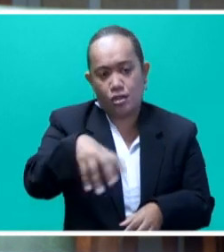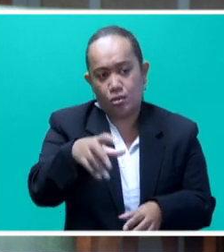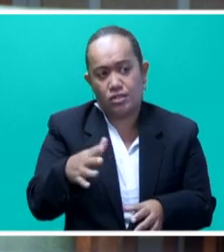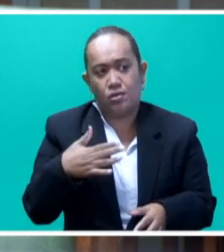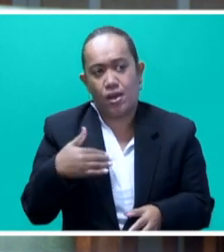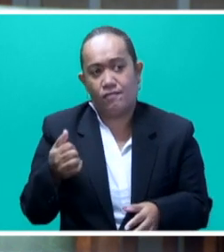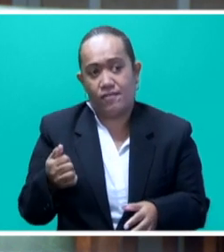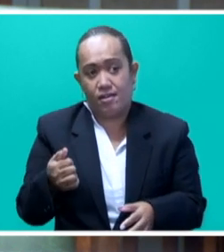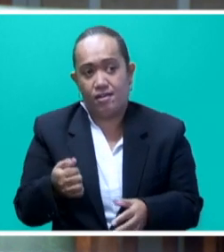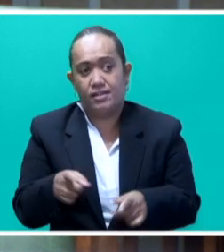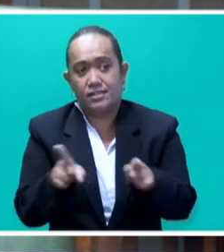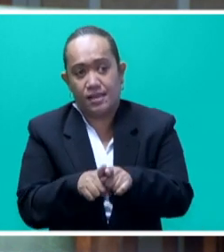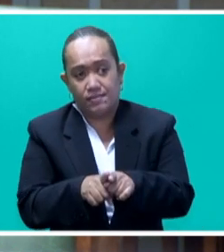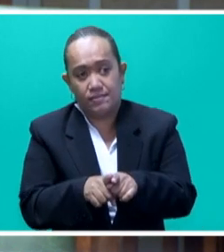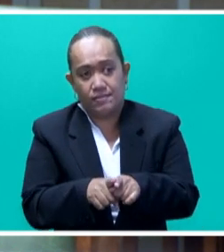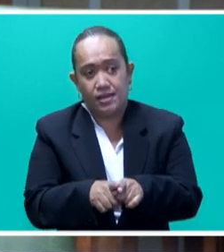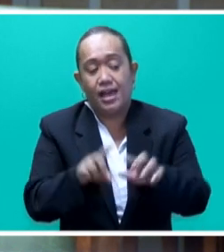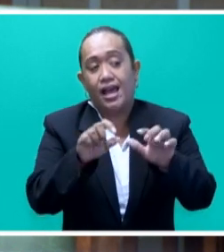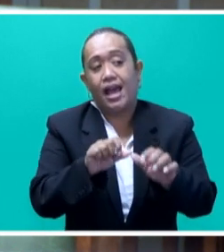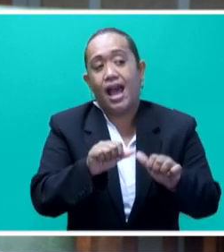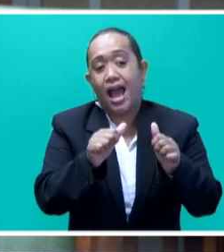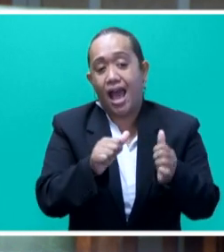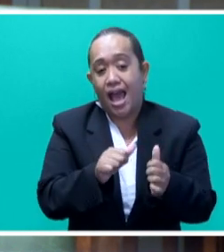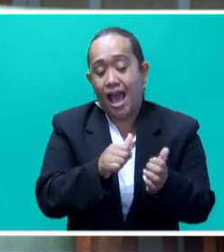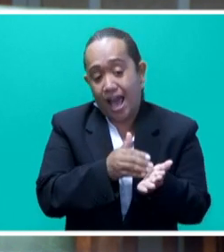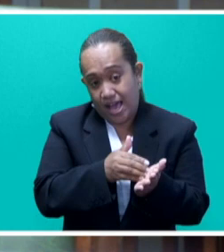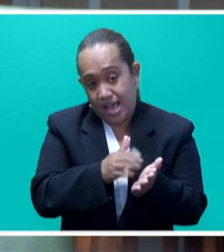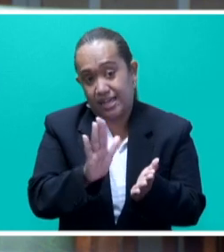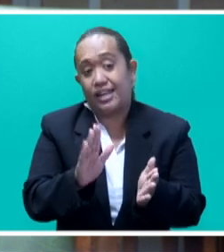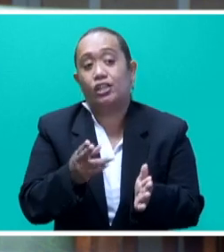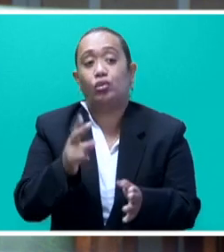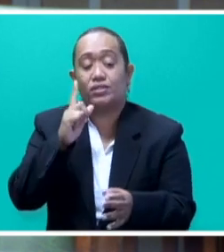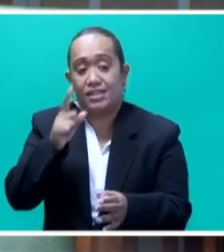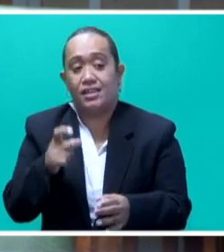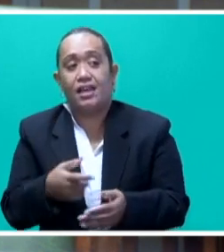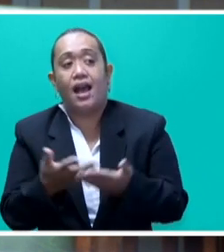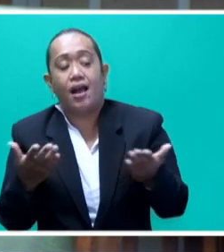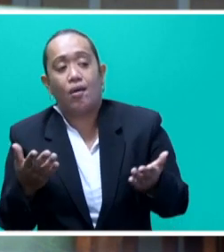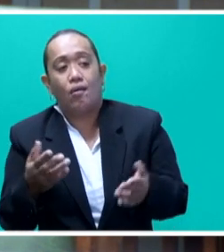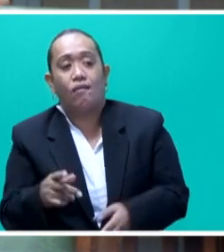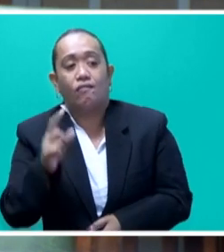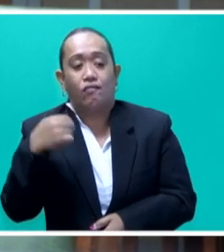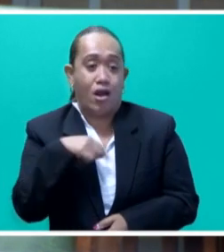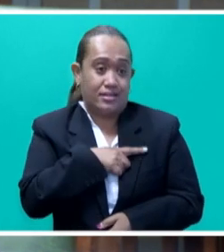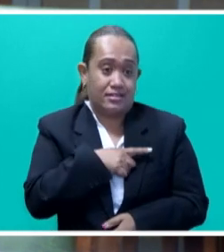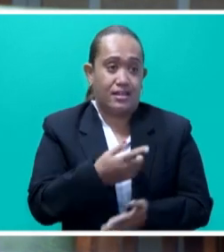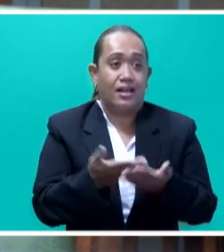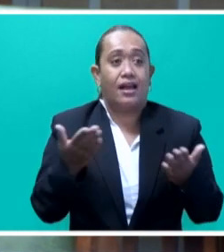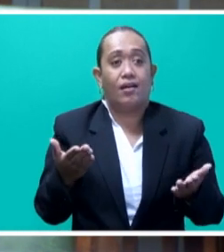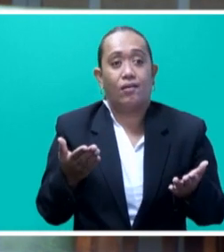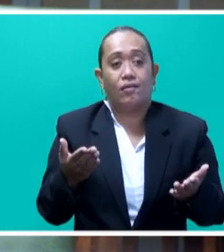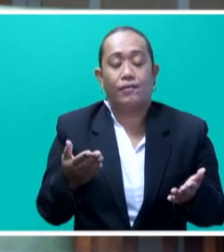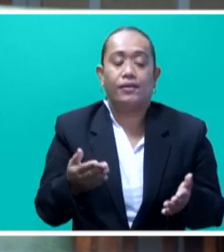scheme, is agreed to oversee this particular scheme for us. Oversee in the sense that they will verify the claims that have been made